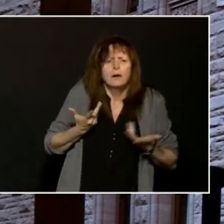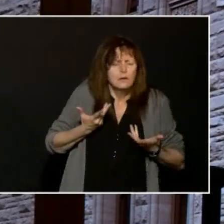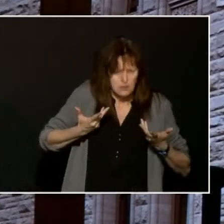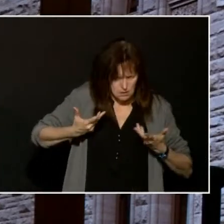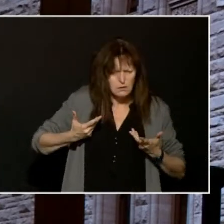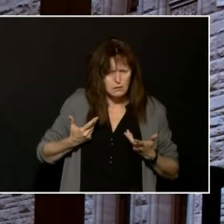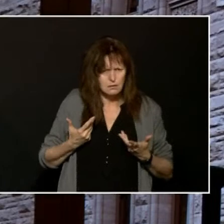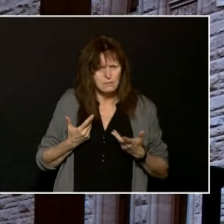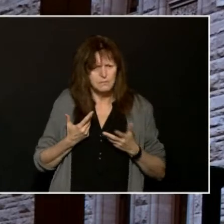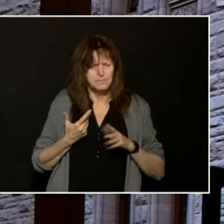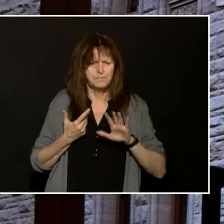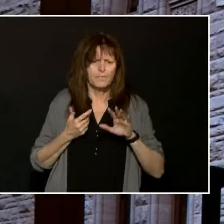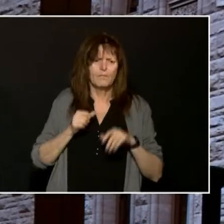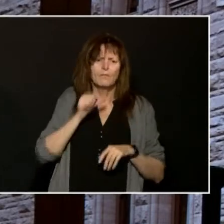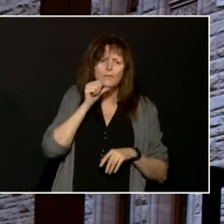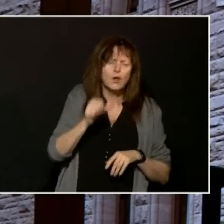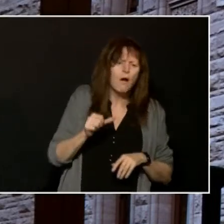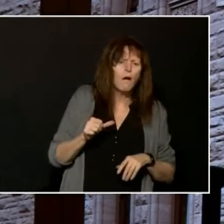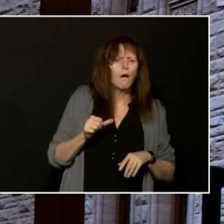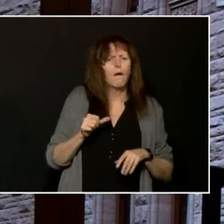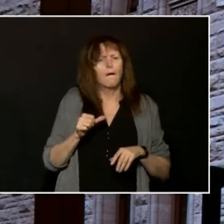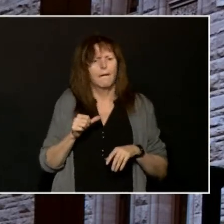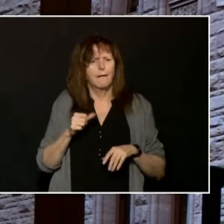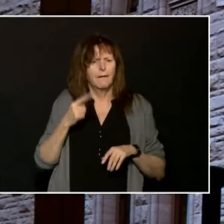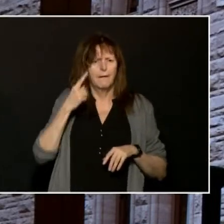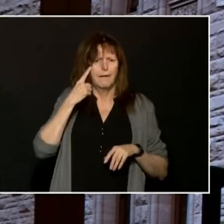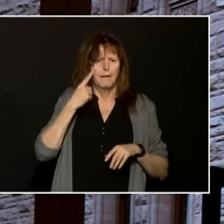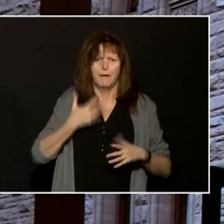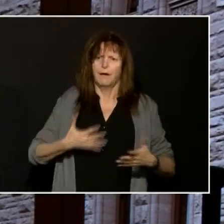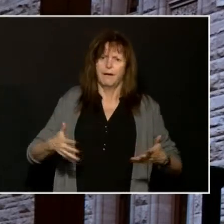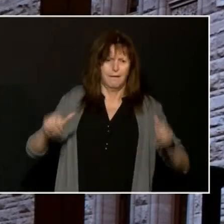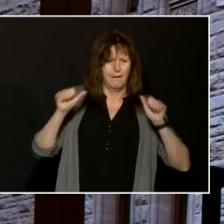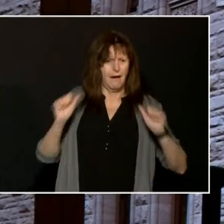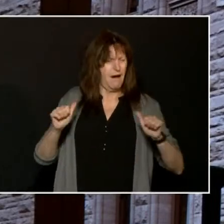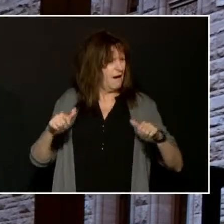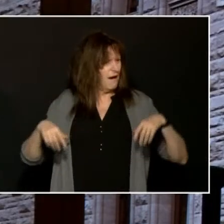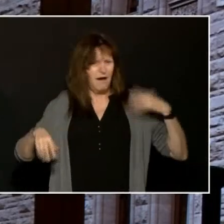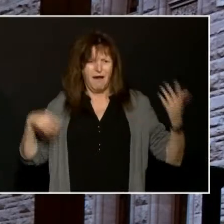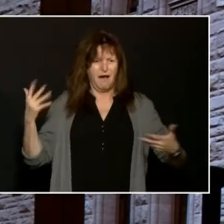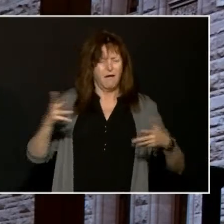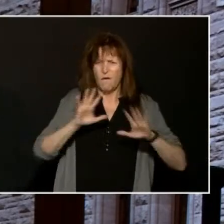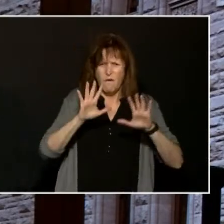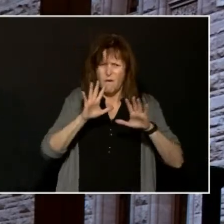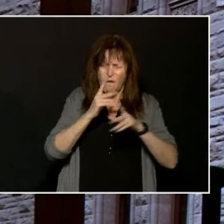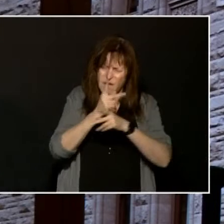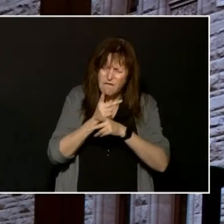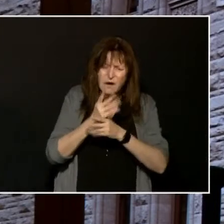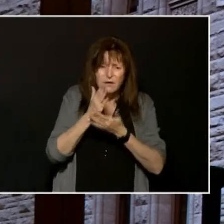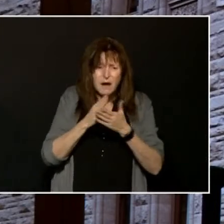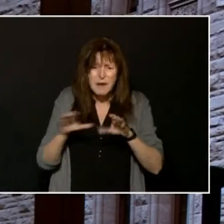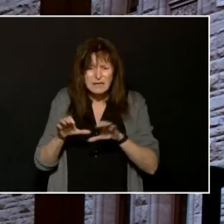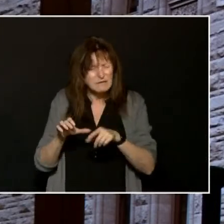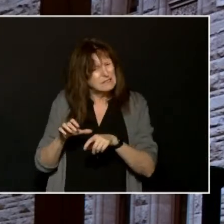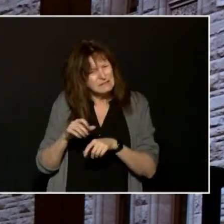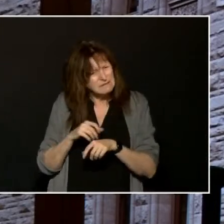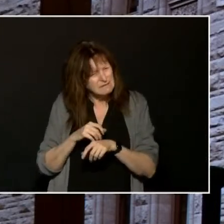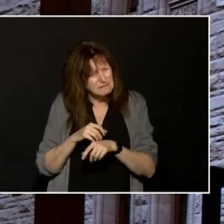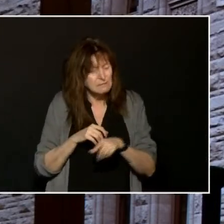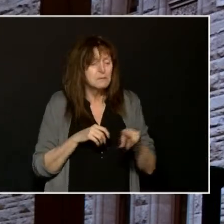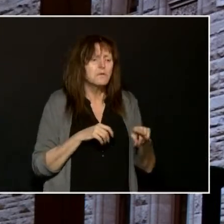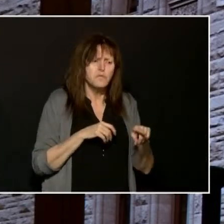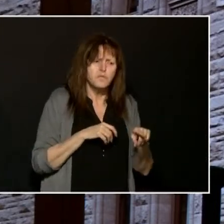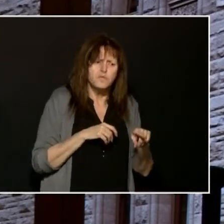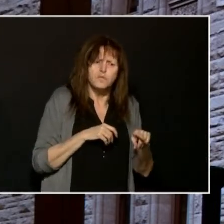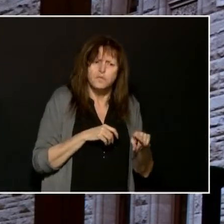just without any caution. There is some caution with some activities, and by doing some things, you can make some things that weren't there before